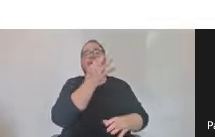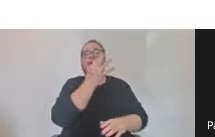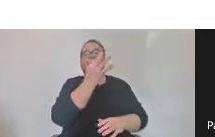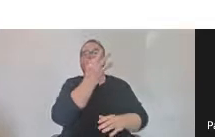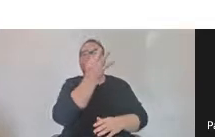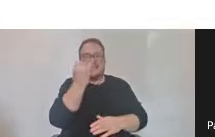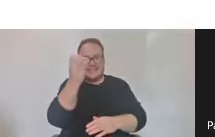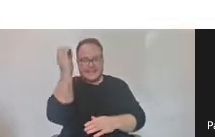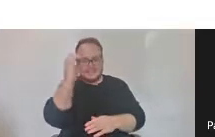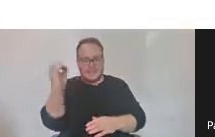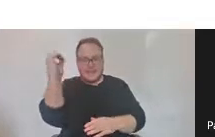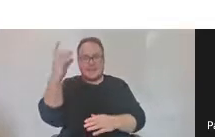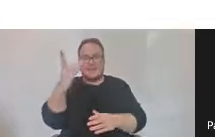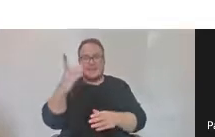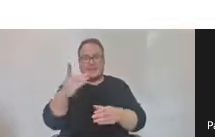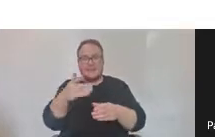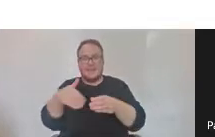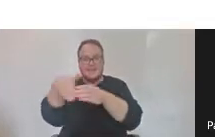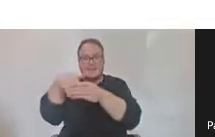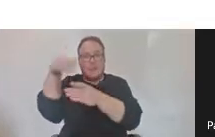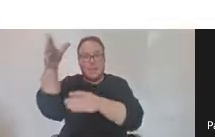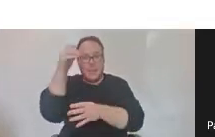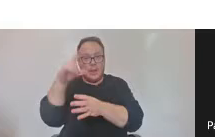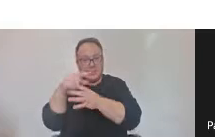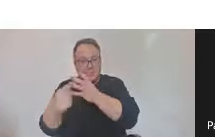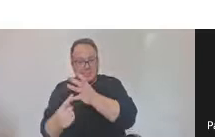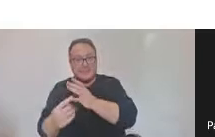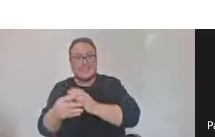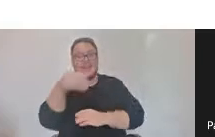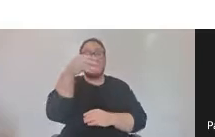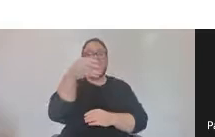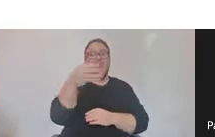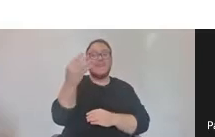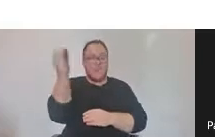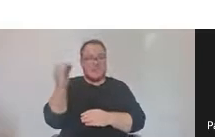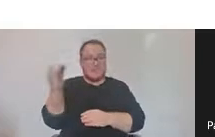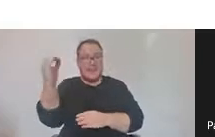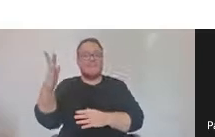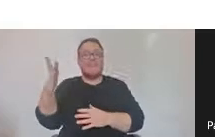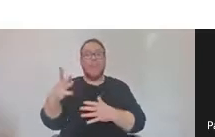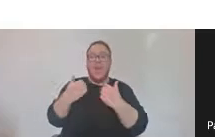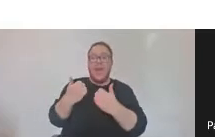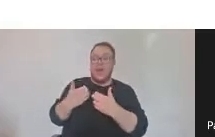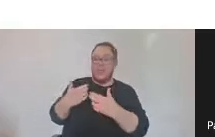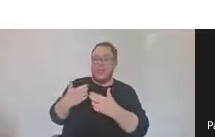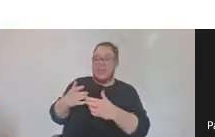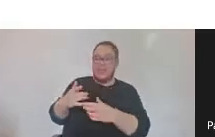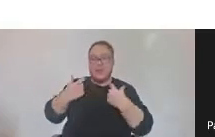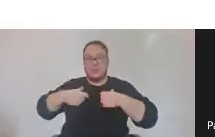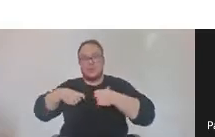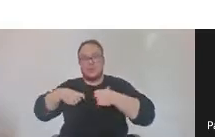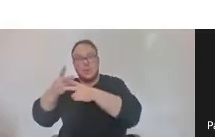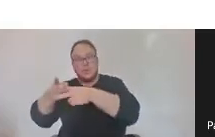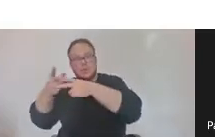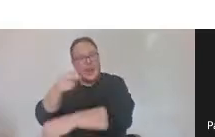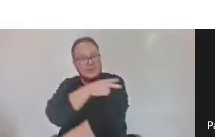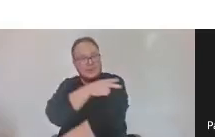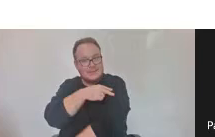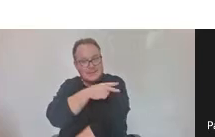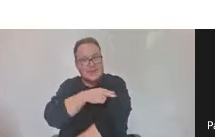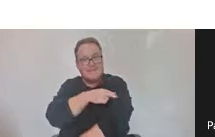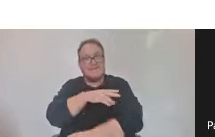community, 94% uptake in our health and social care staff, and 99% of care home residents have